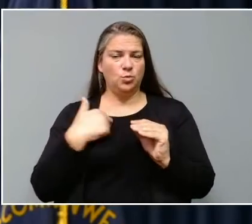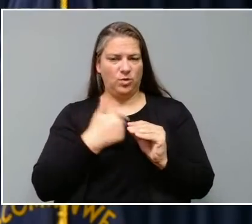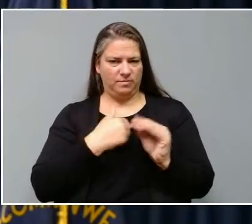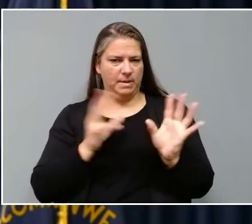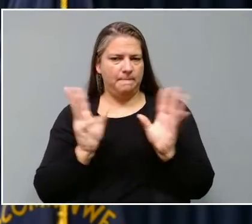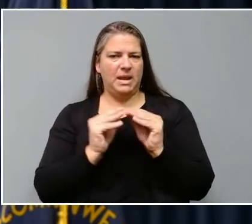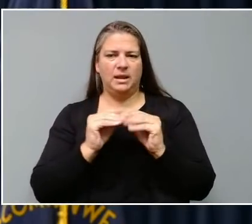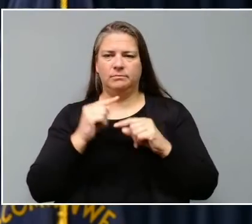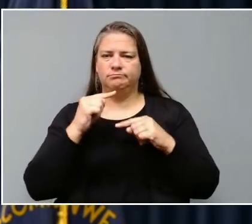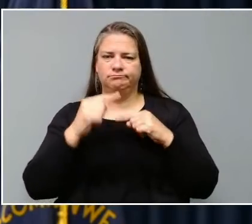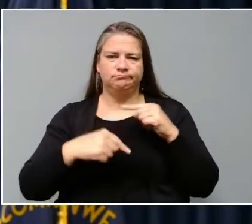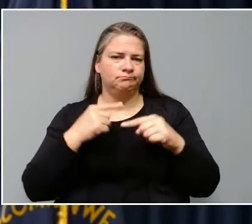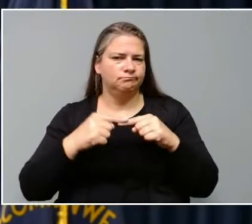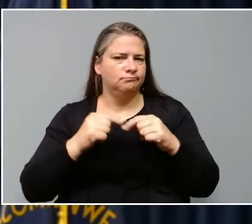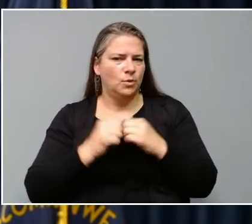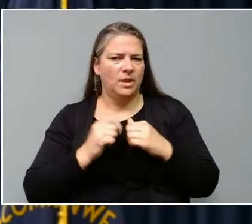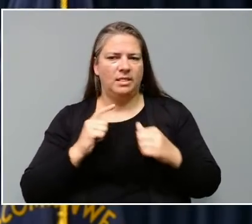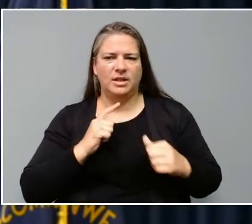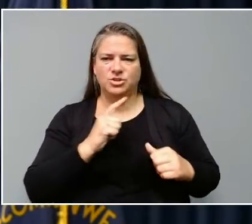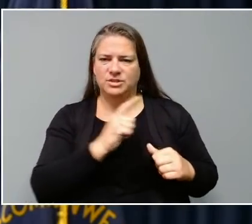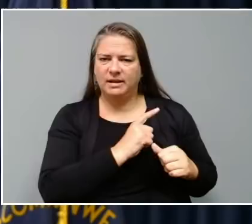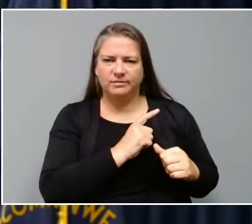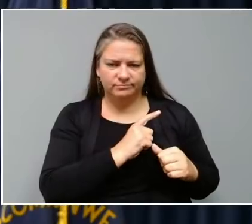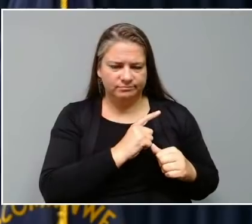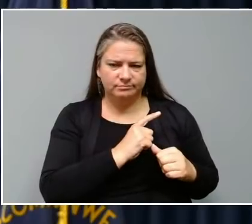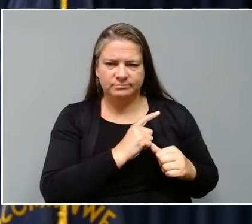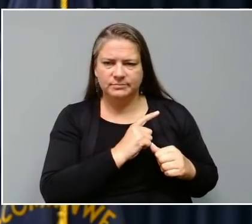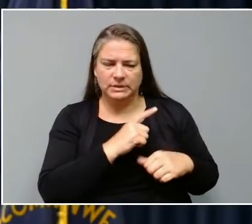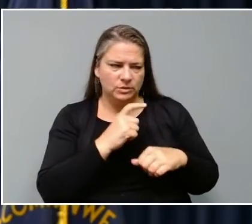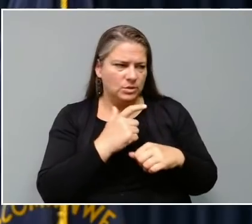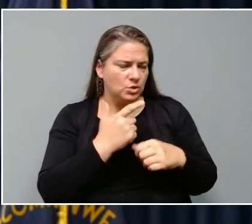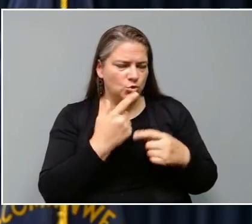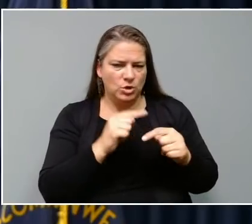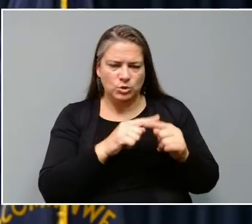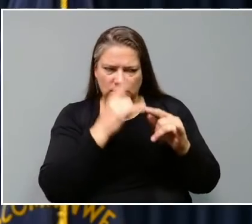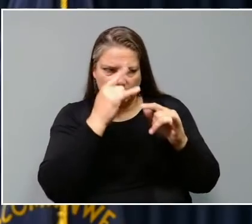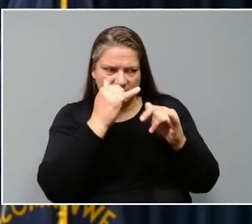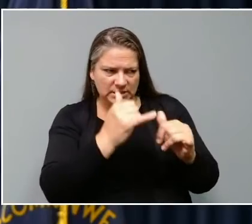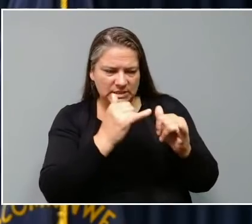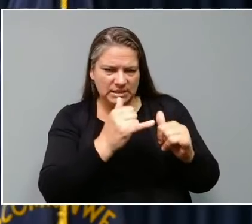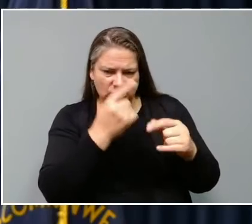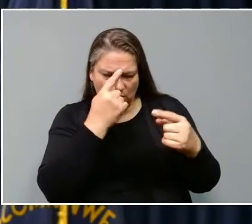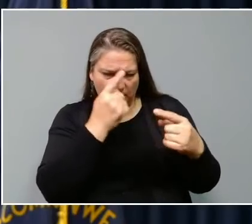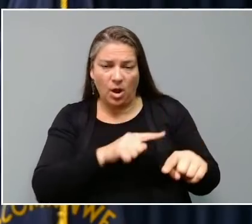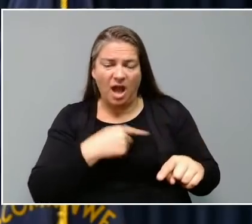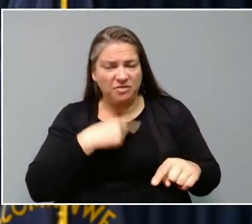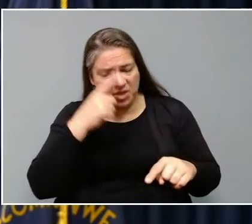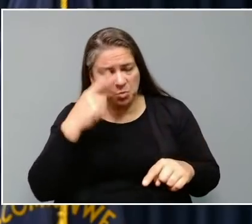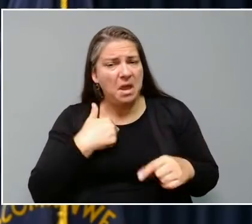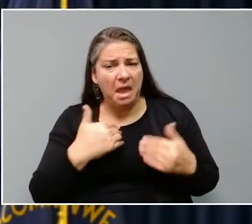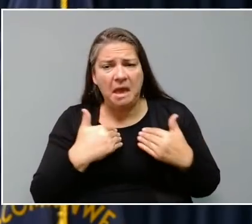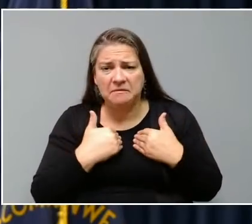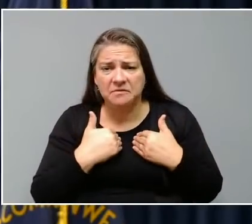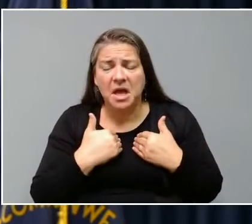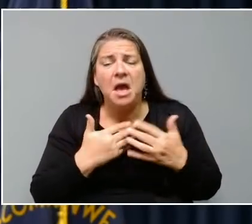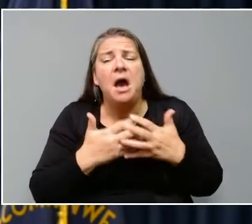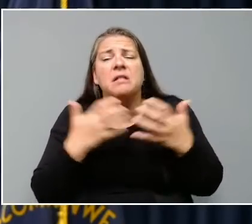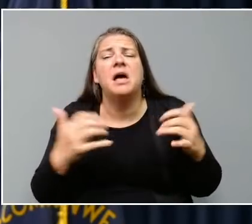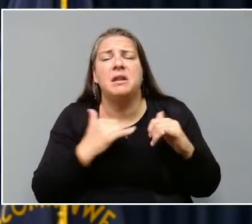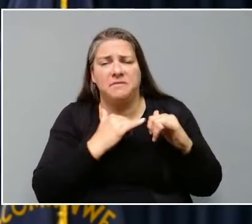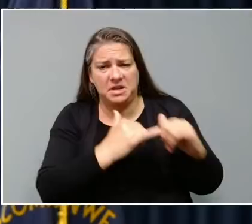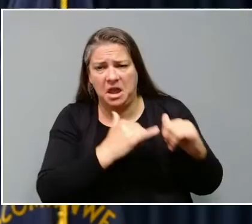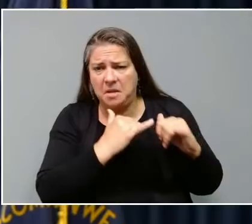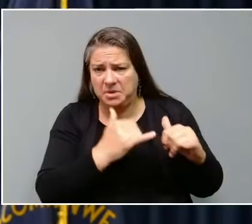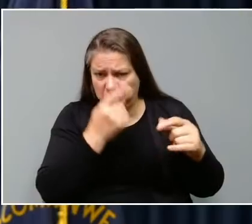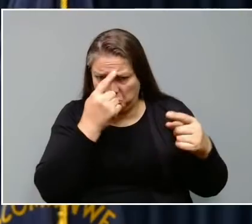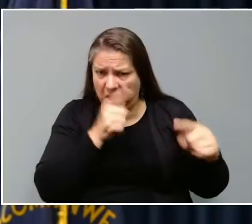clock with legislative leaders to try to come to common ground. And I think we certainly have a lot of common ground. Well, it still